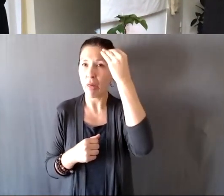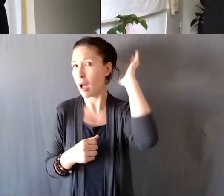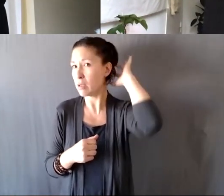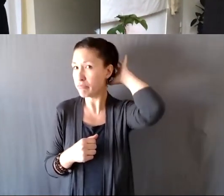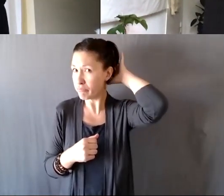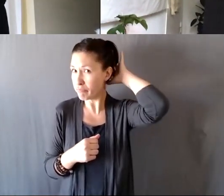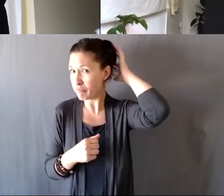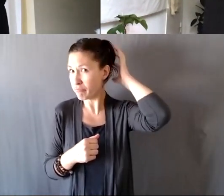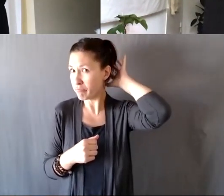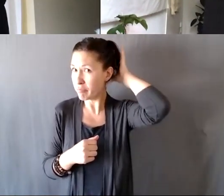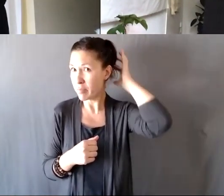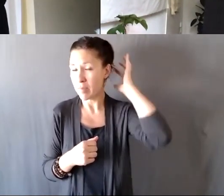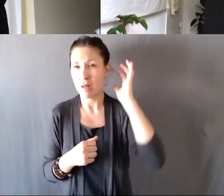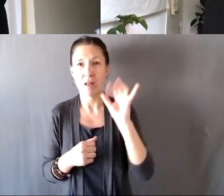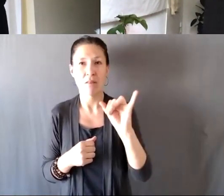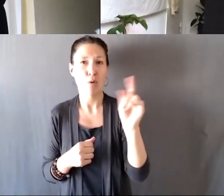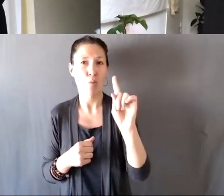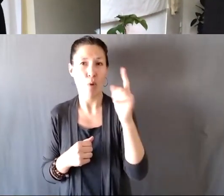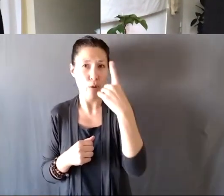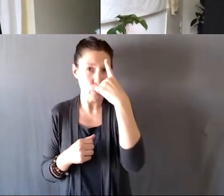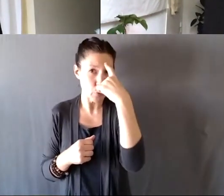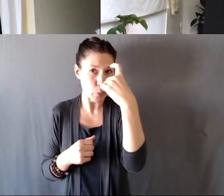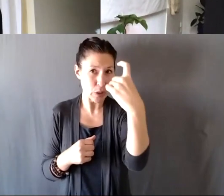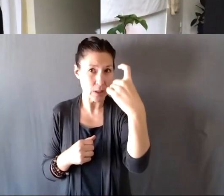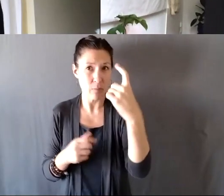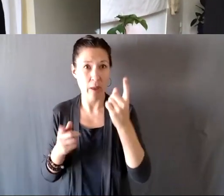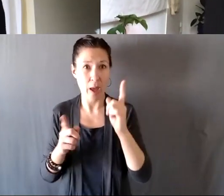dreams. Coming down along the neck.